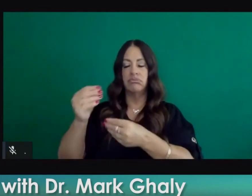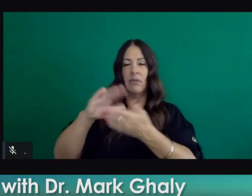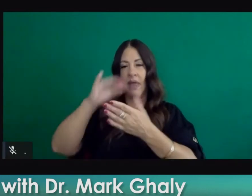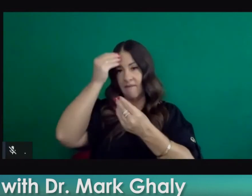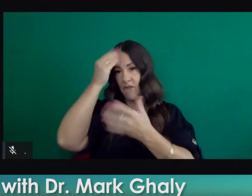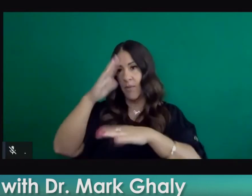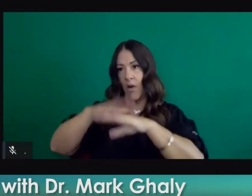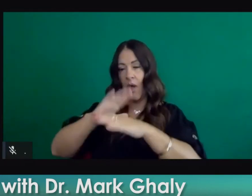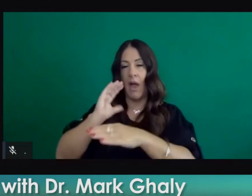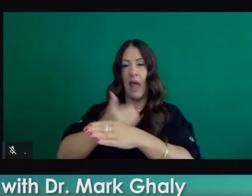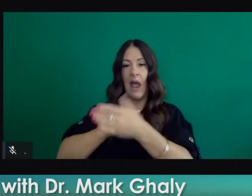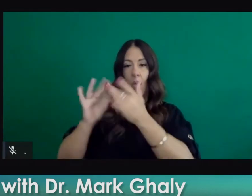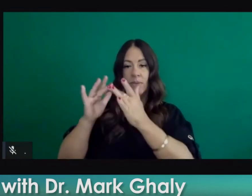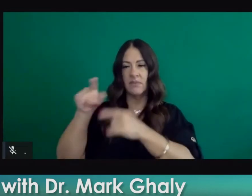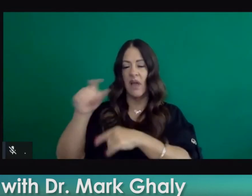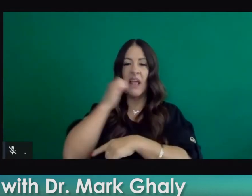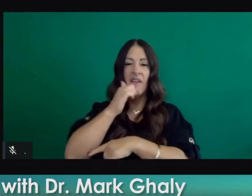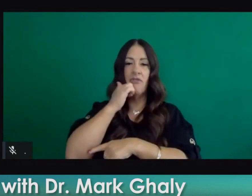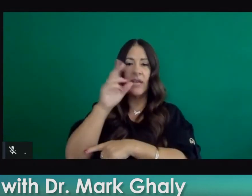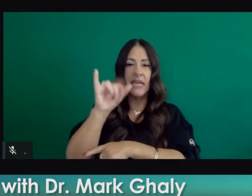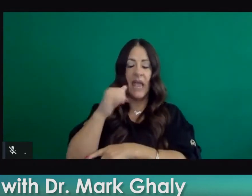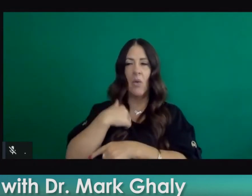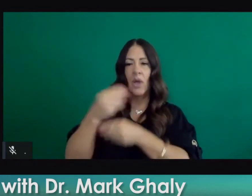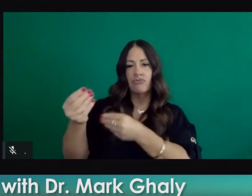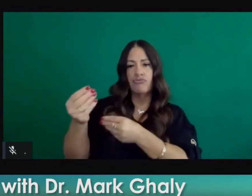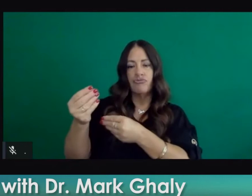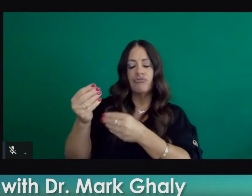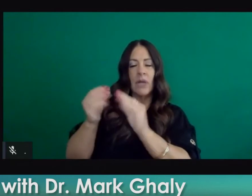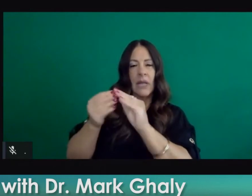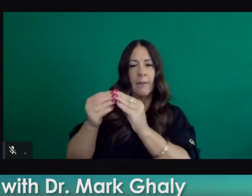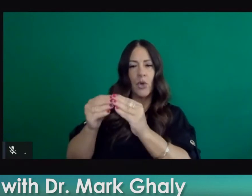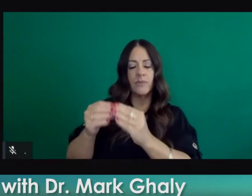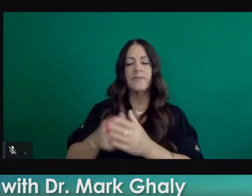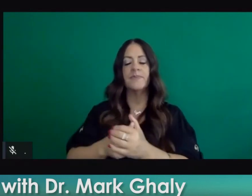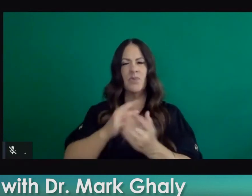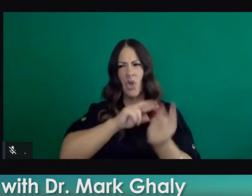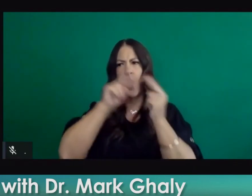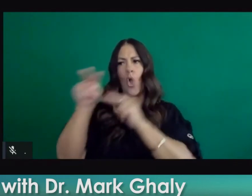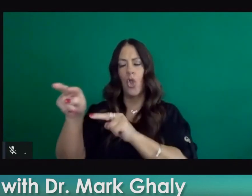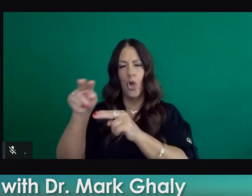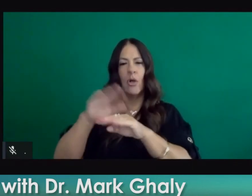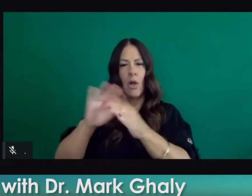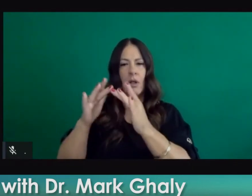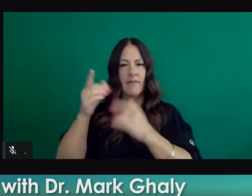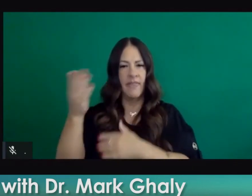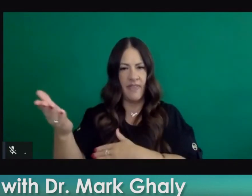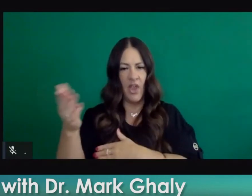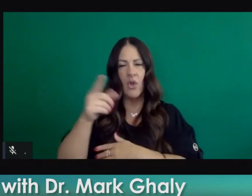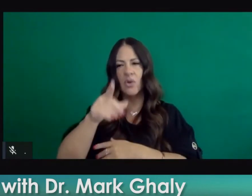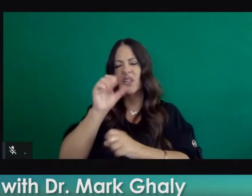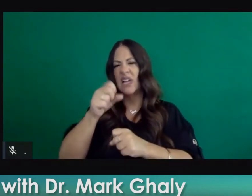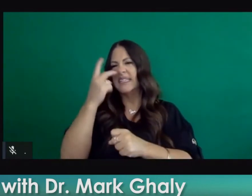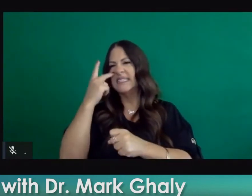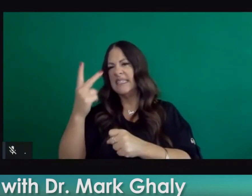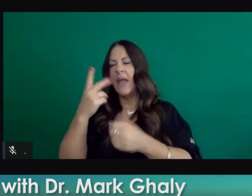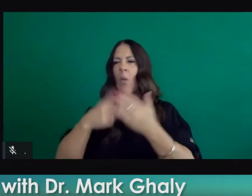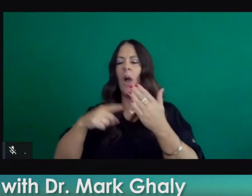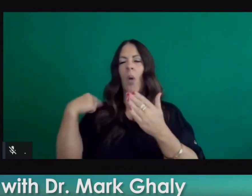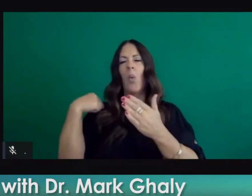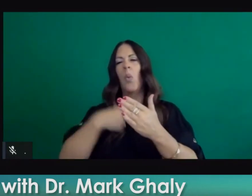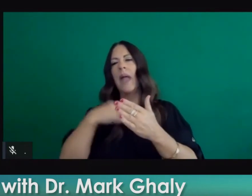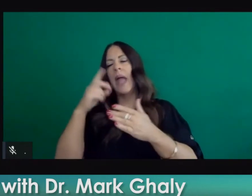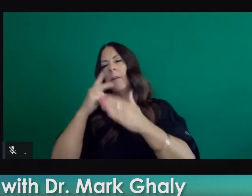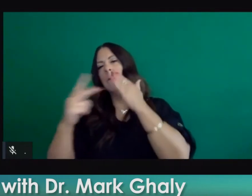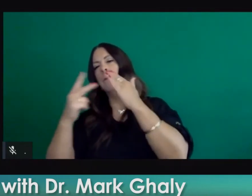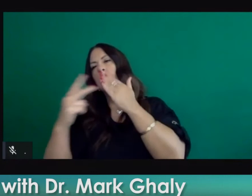is just over, when you look at today's cases and you look at the projections for the end of October, a month out,